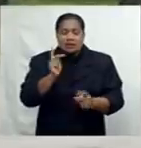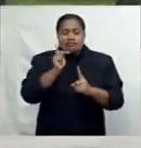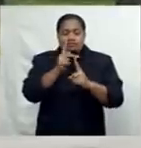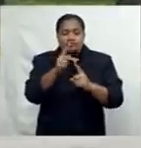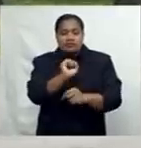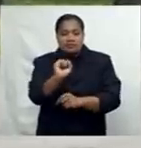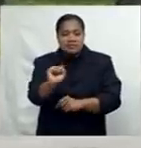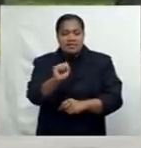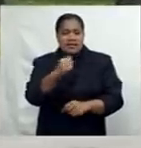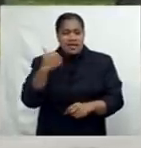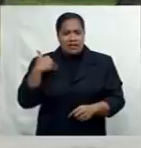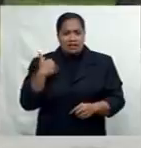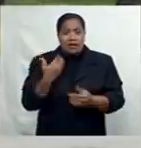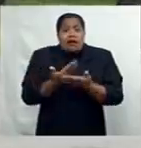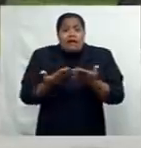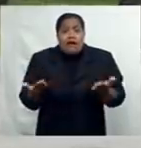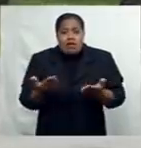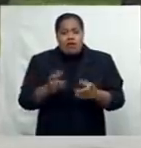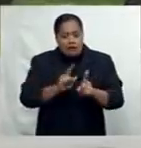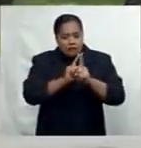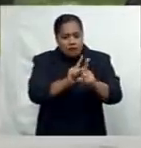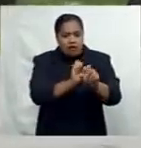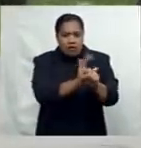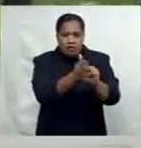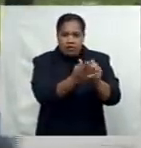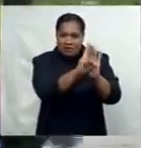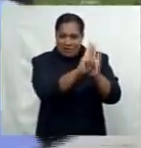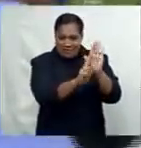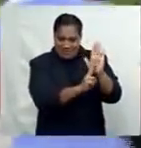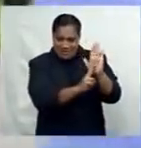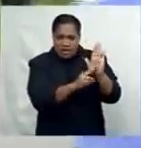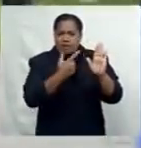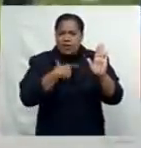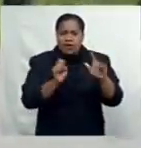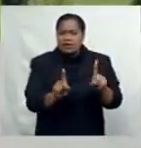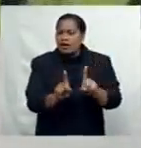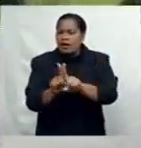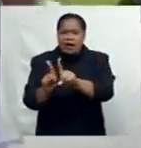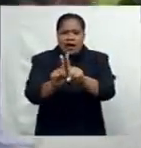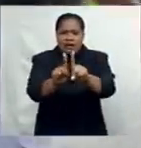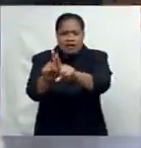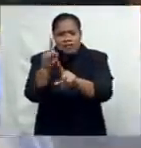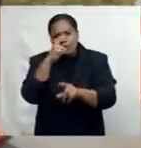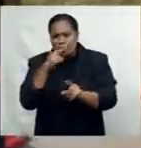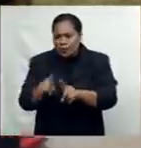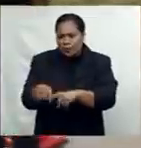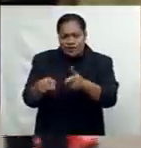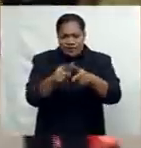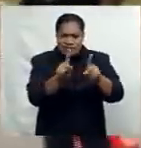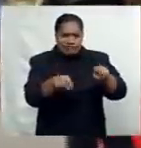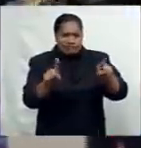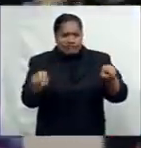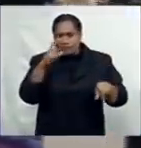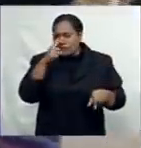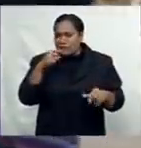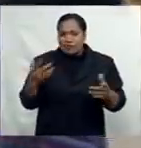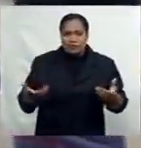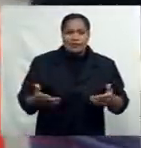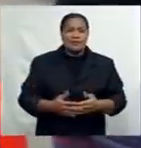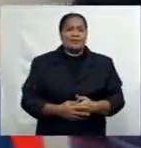strictly following COVID-safe protocols as they are in contact with people from different areas daily. Josiah